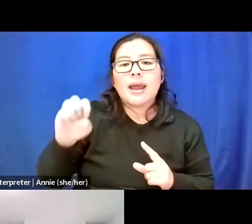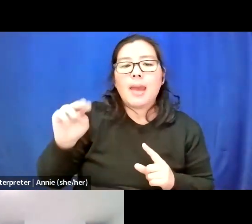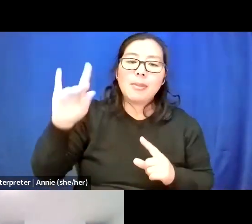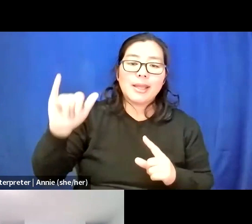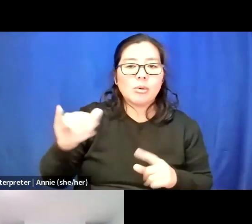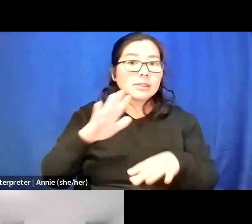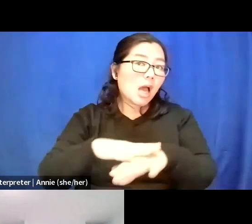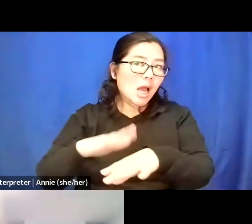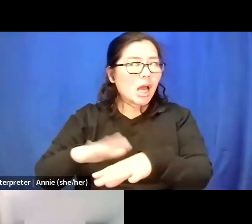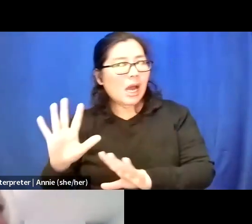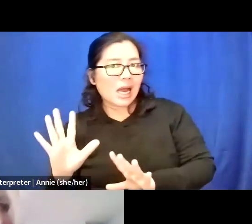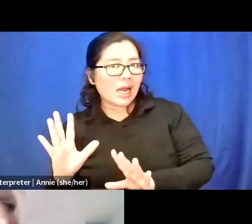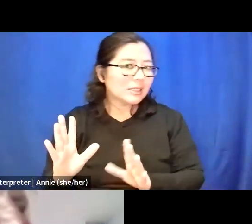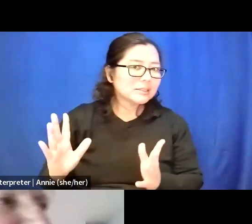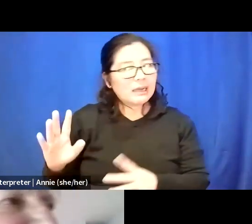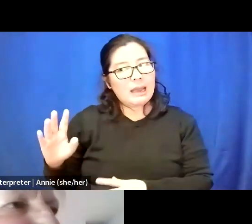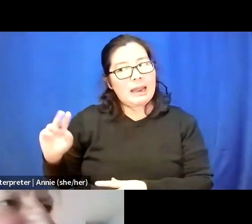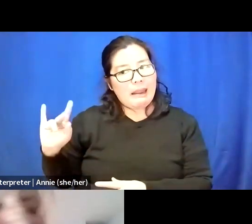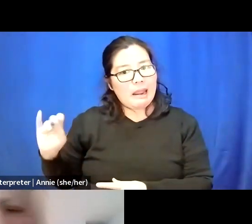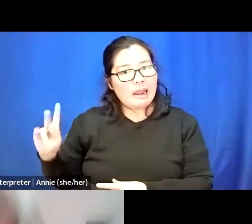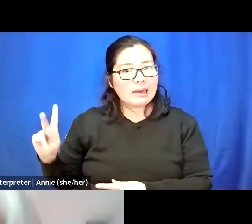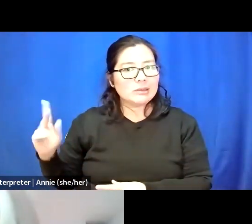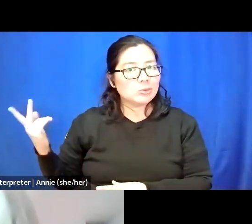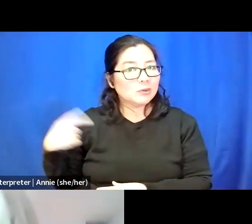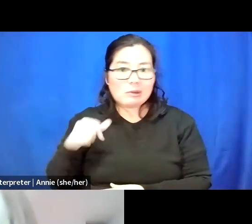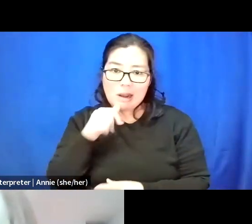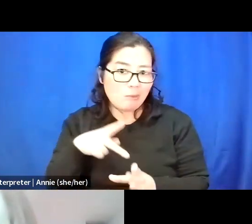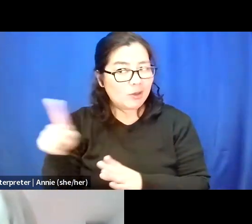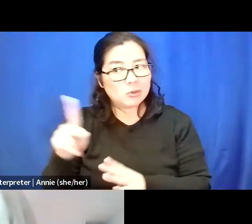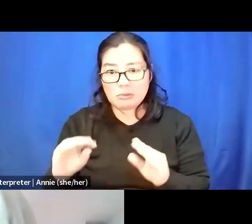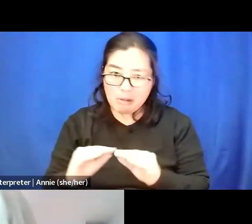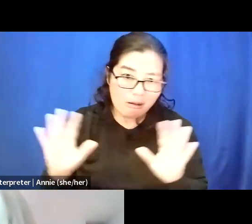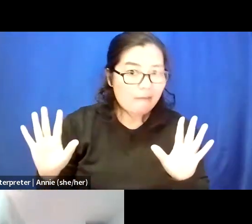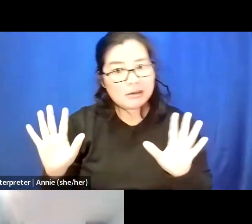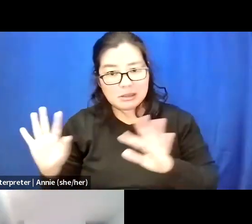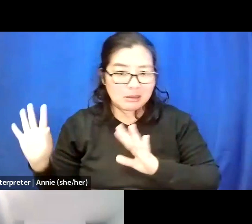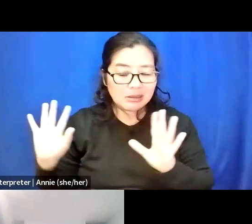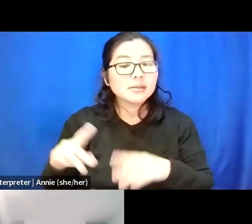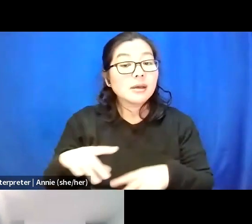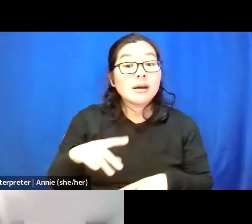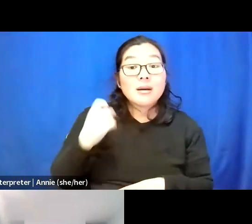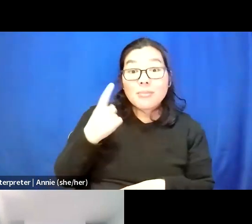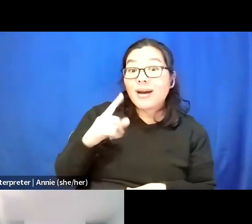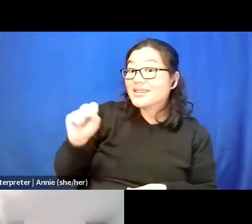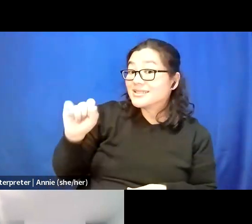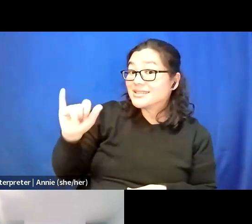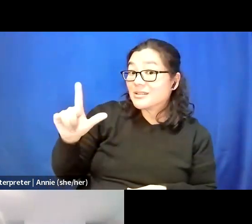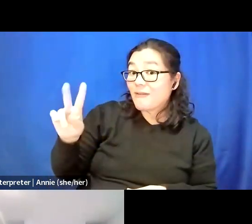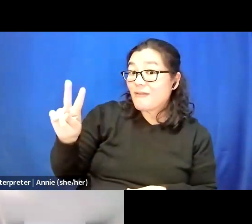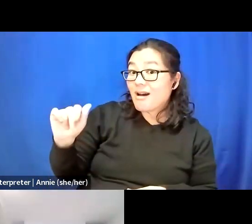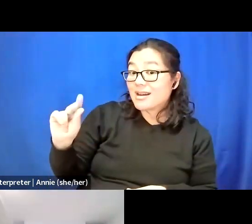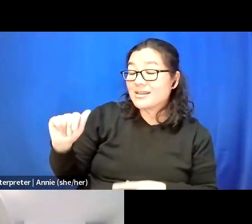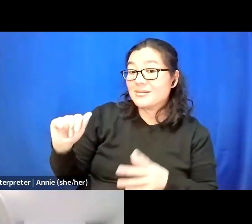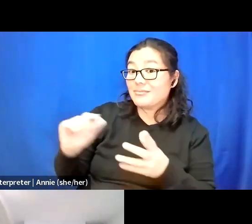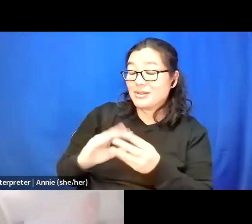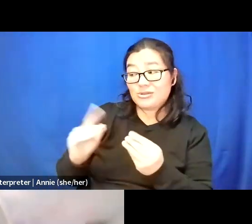how Nick and she are not professional voice actors, but as Silvana said, Emily has a